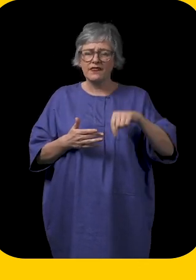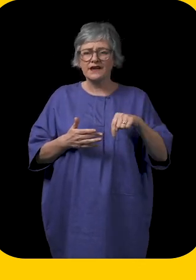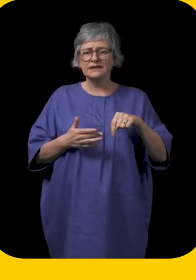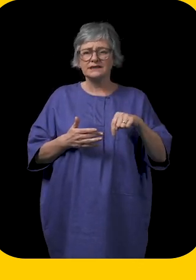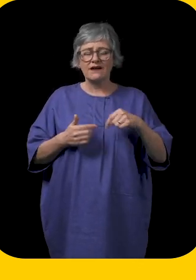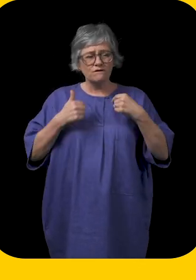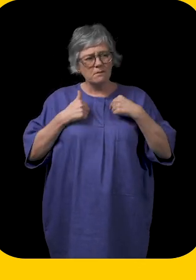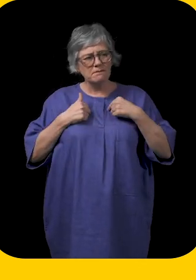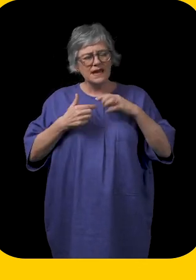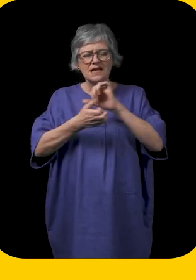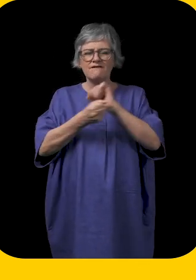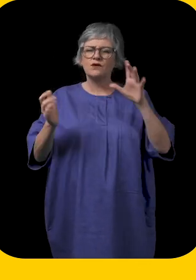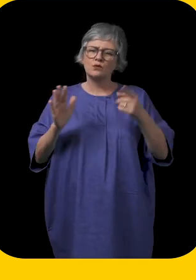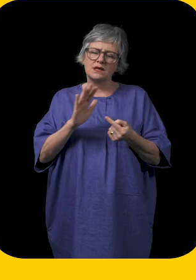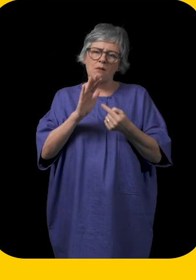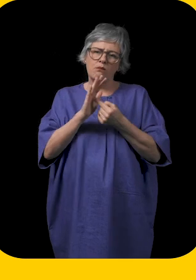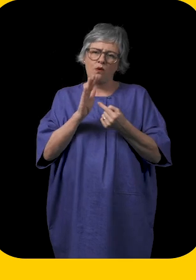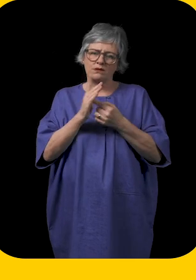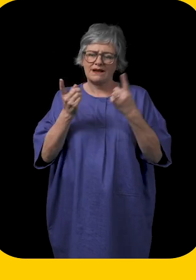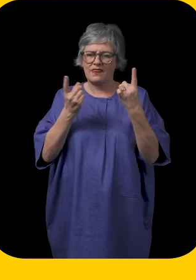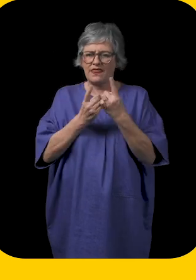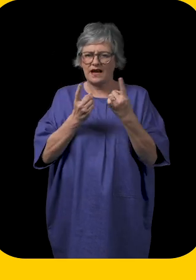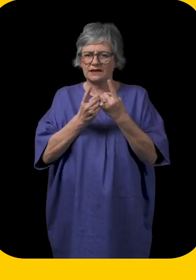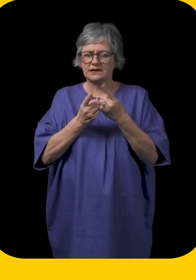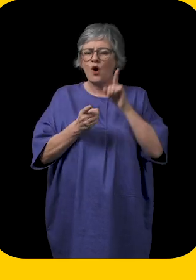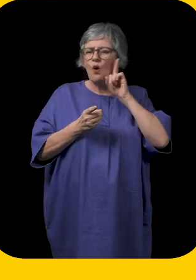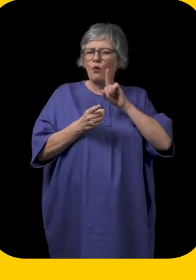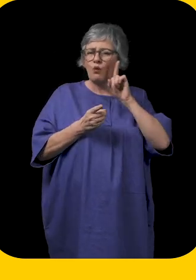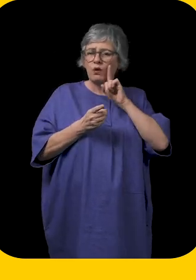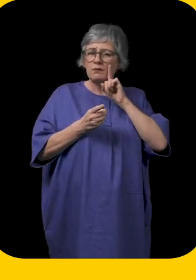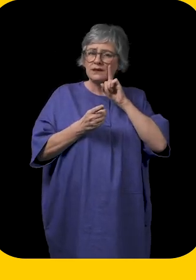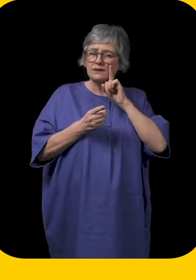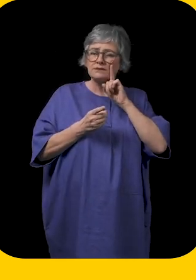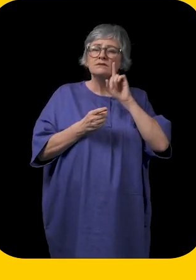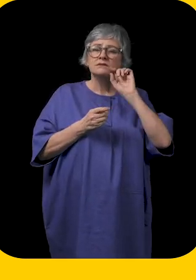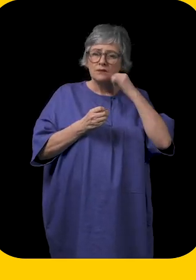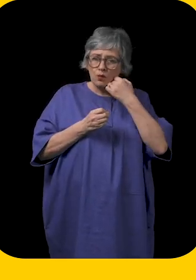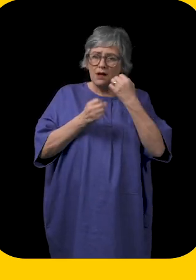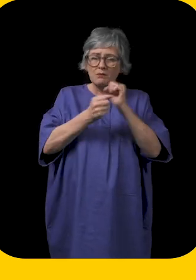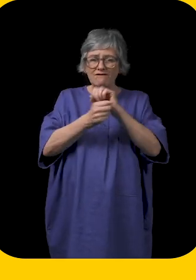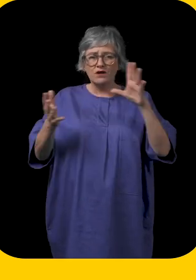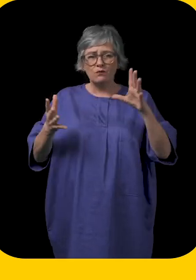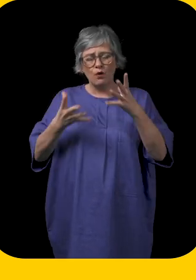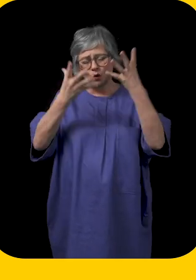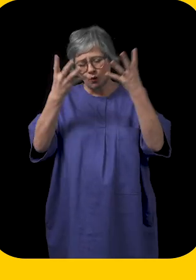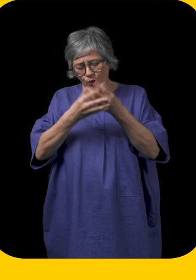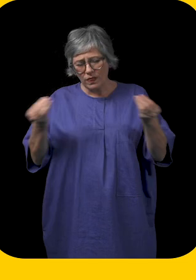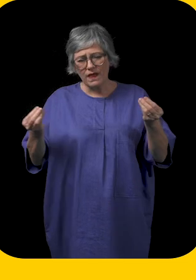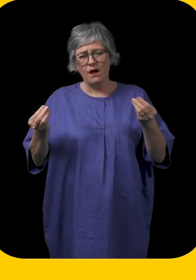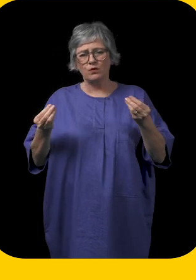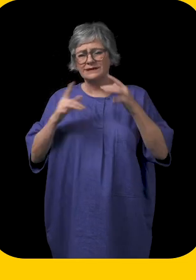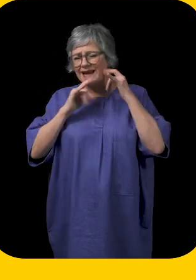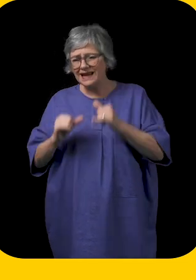that is not freedom. And so I think there's, for me, freedom would be an important thing, that women are free to live